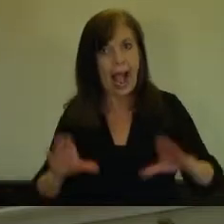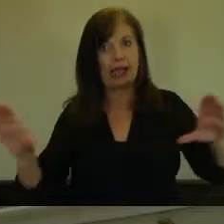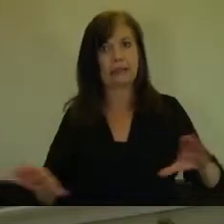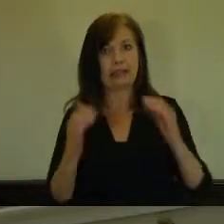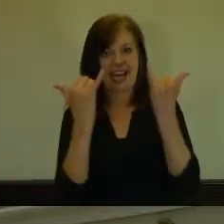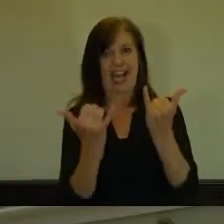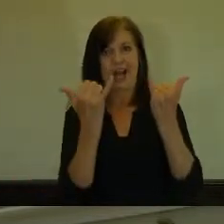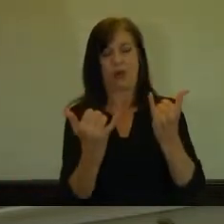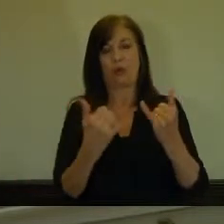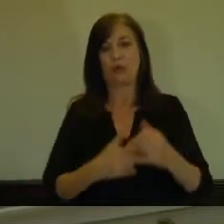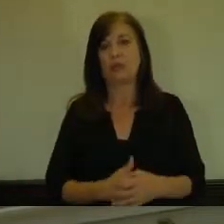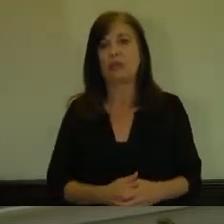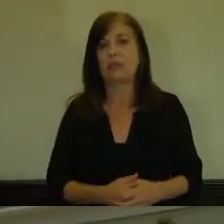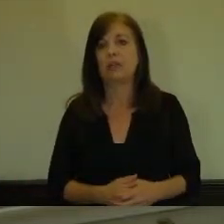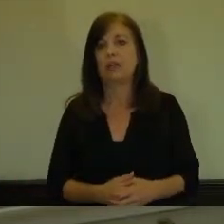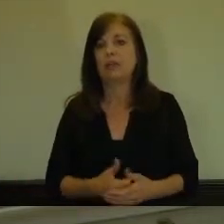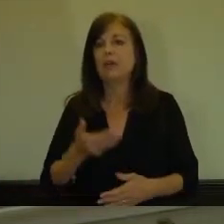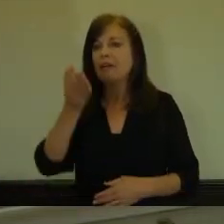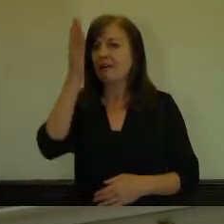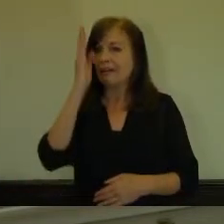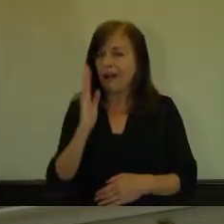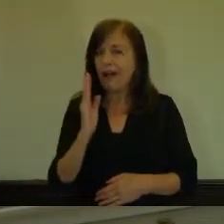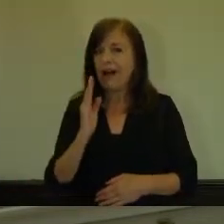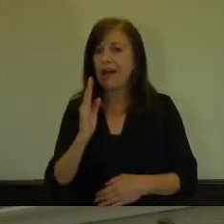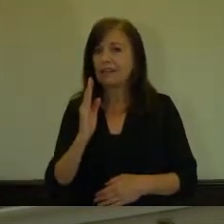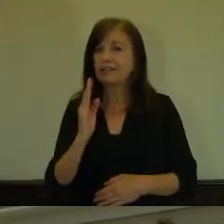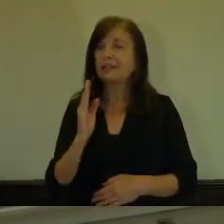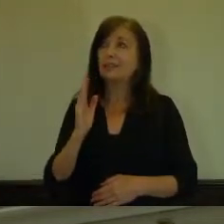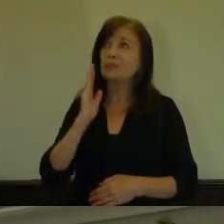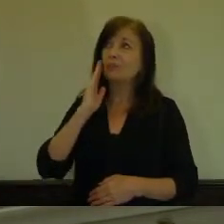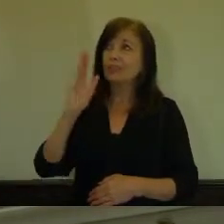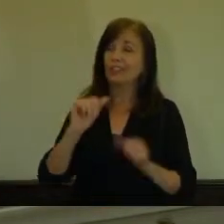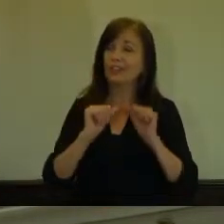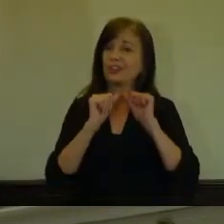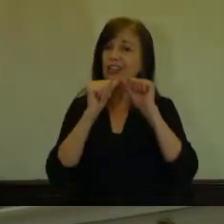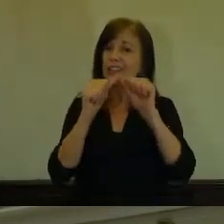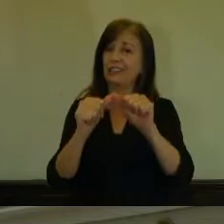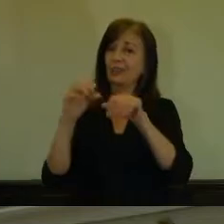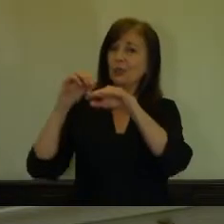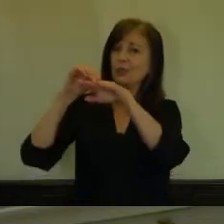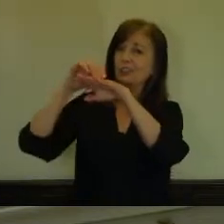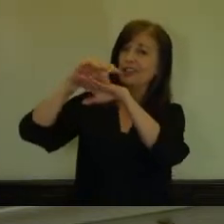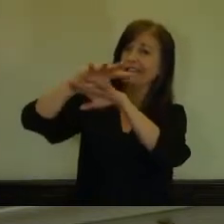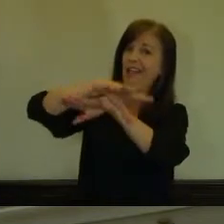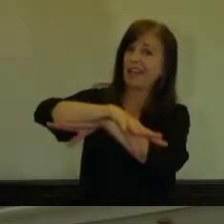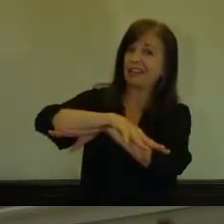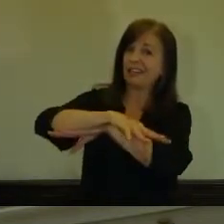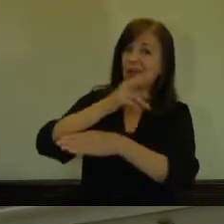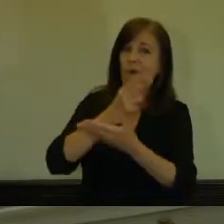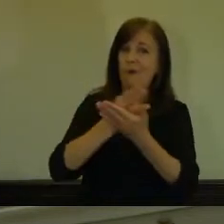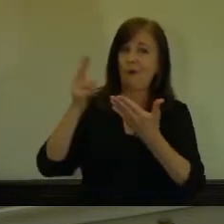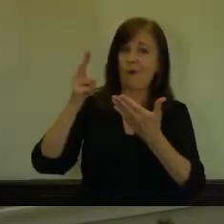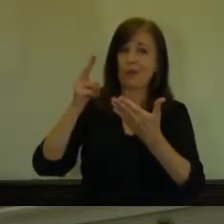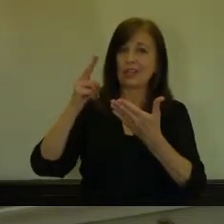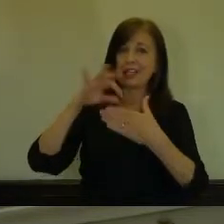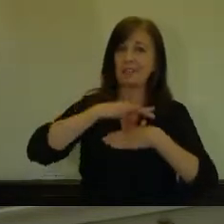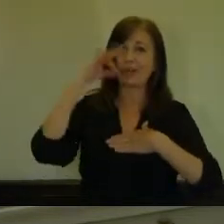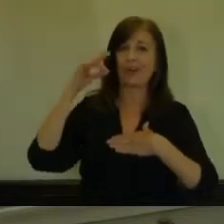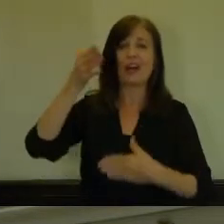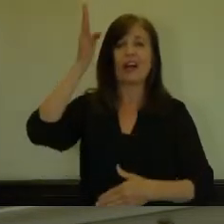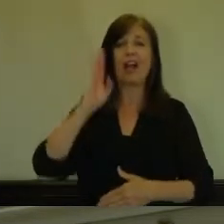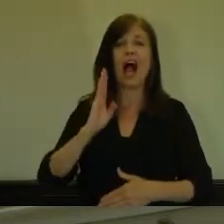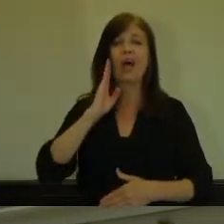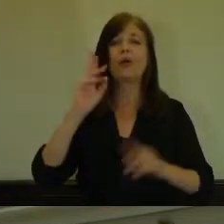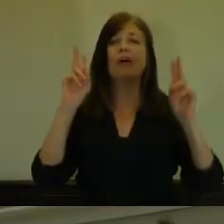moments, may God continue to send the Pentecost, to breathe on us